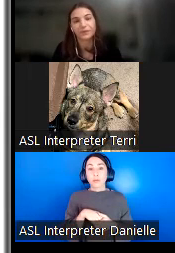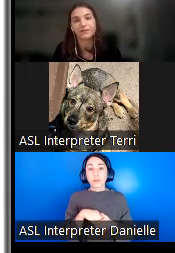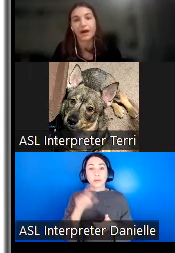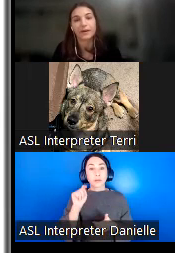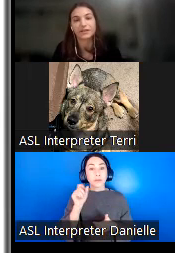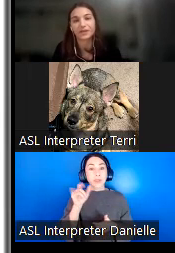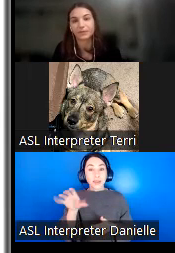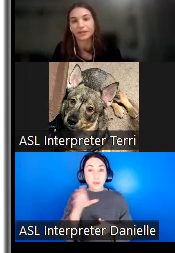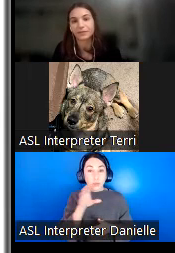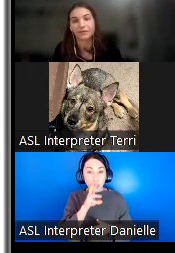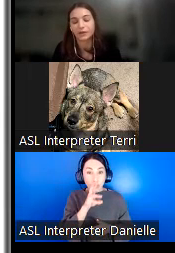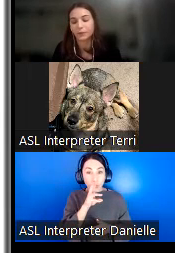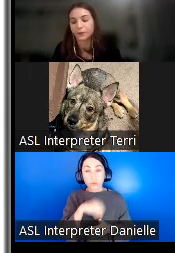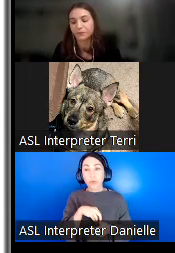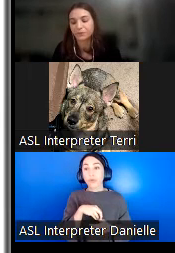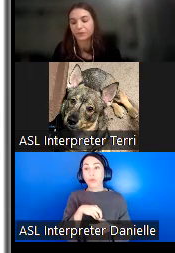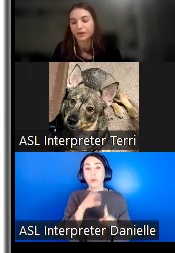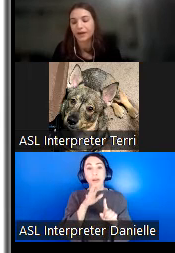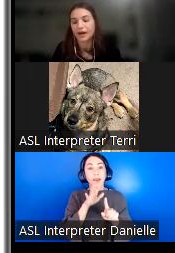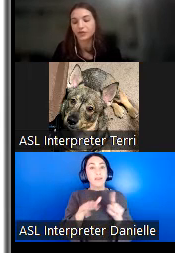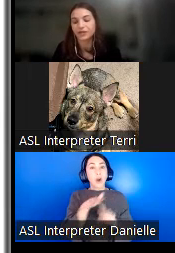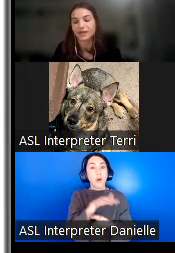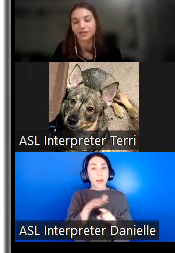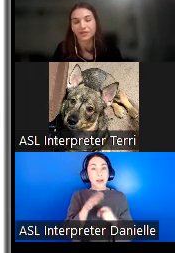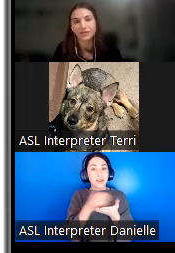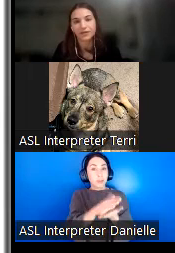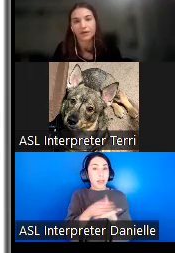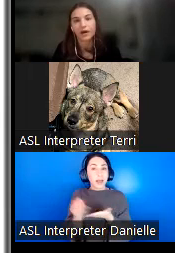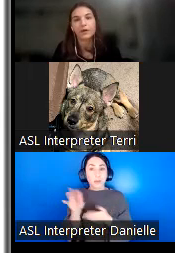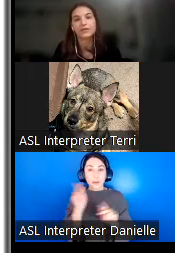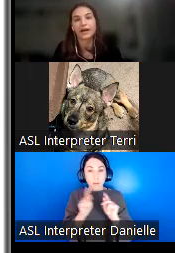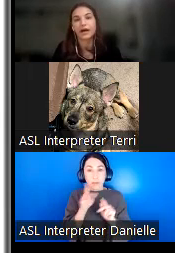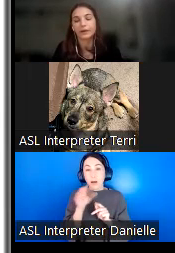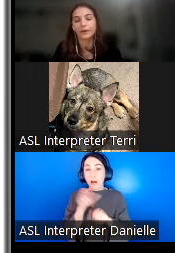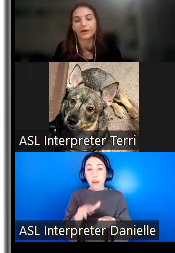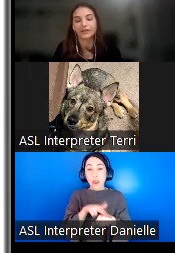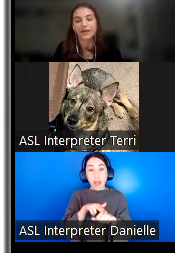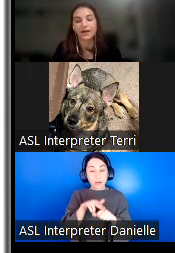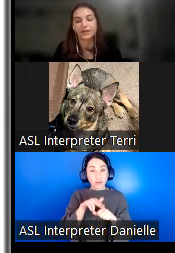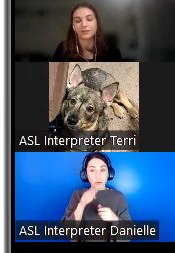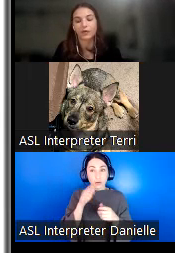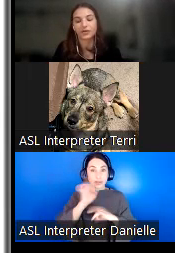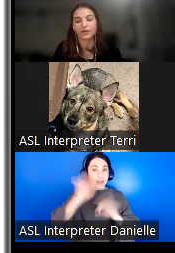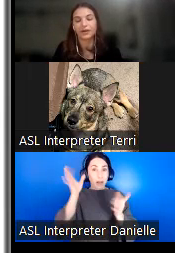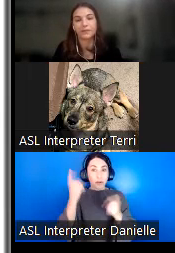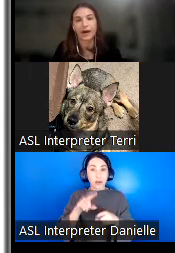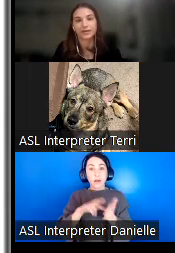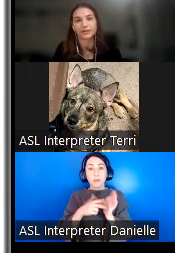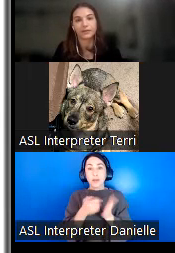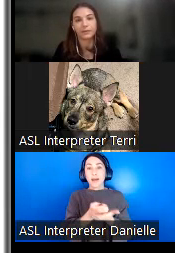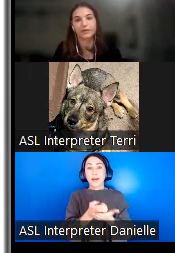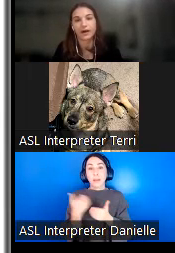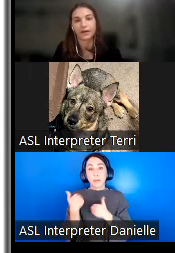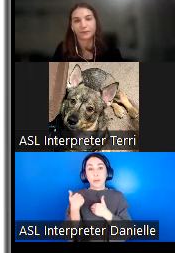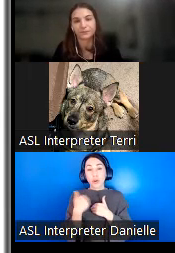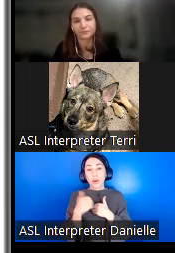water, environmental displacement of people, and natural disasters pose economic burdens that disproportionately